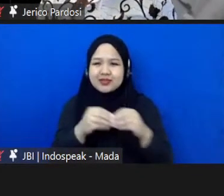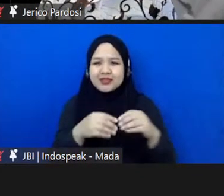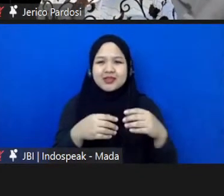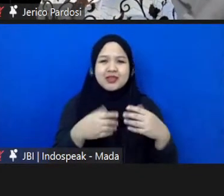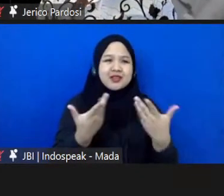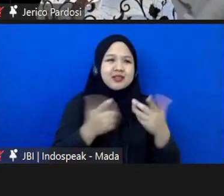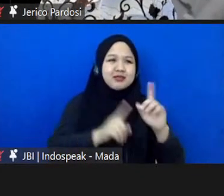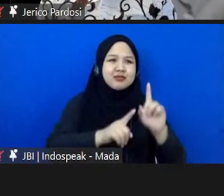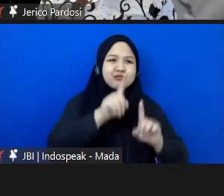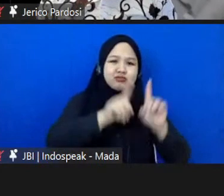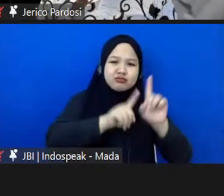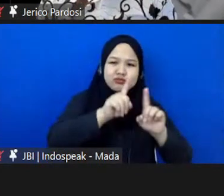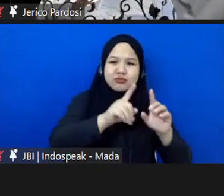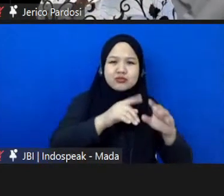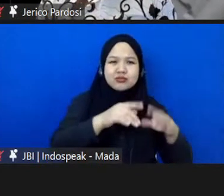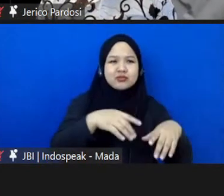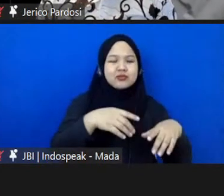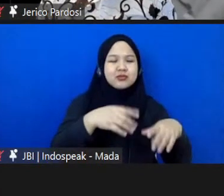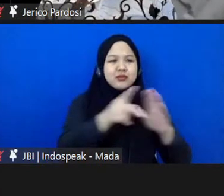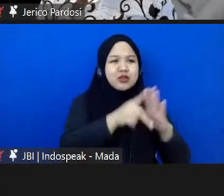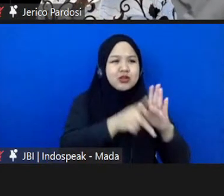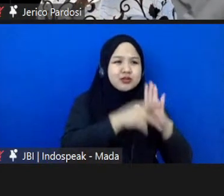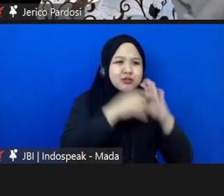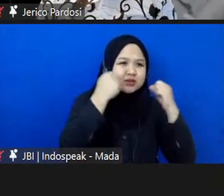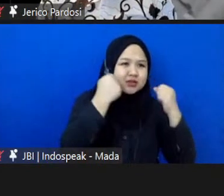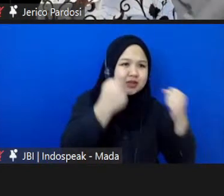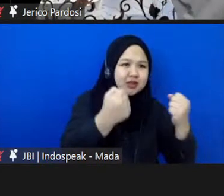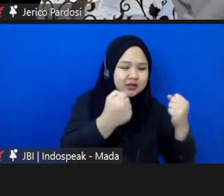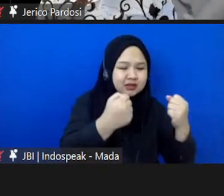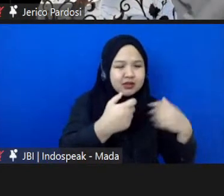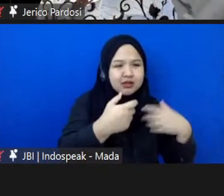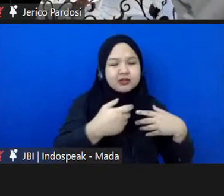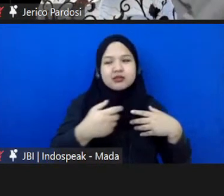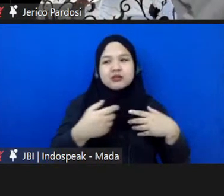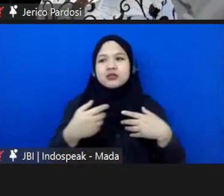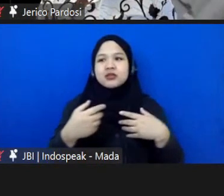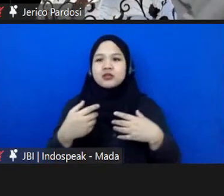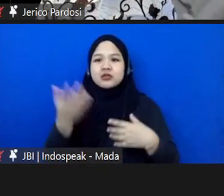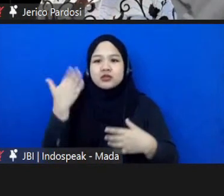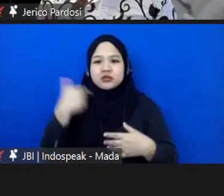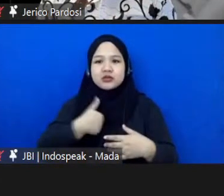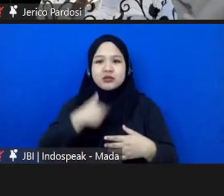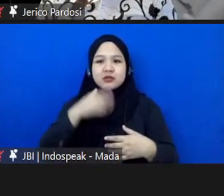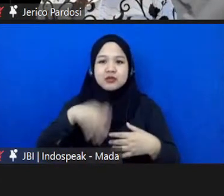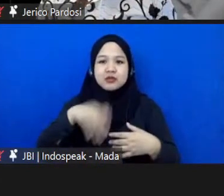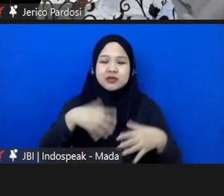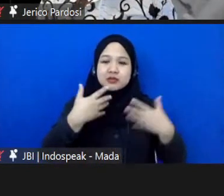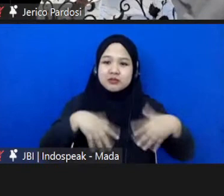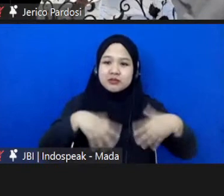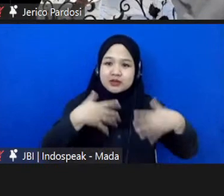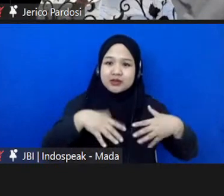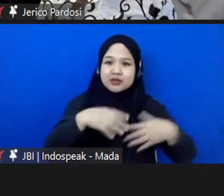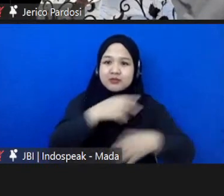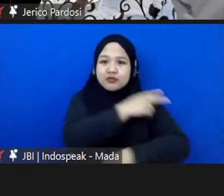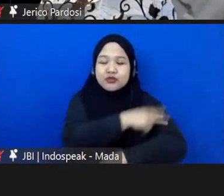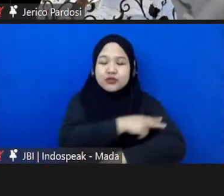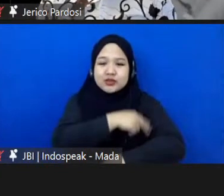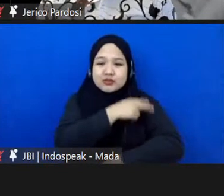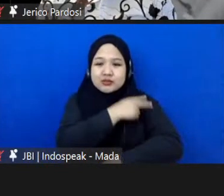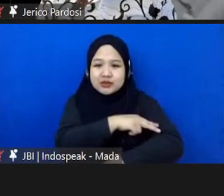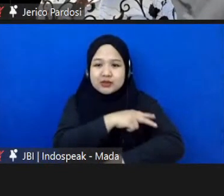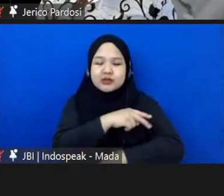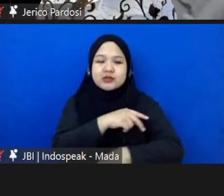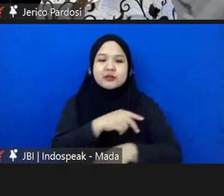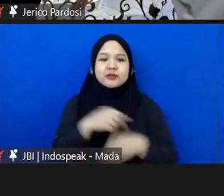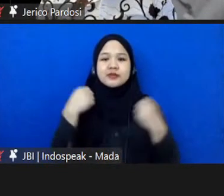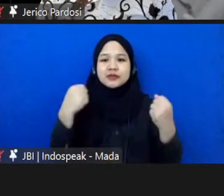competition between healthcare programs, because when I was still practicing in Puskesmas, mental health